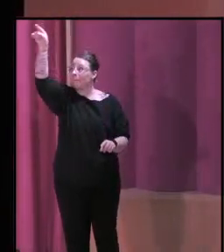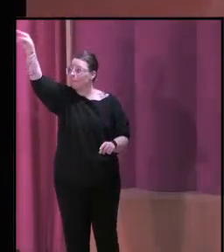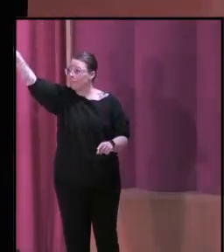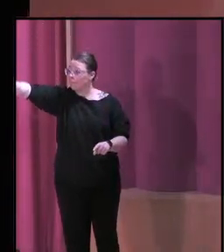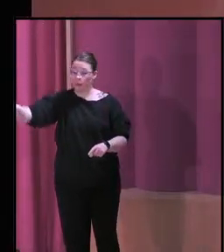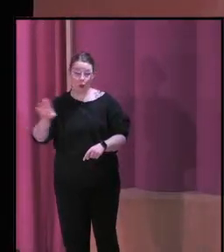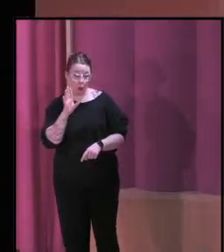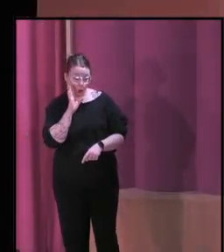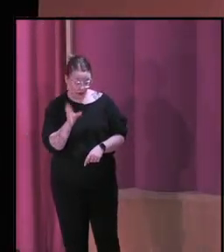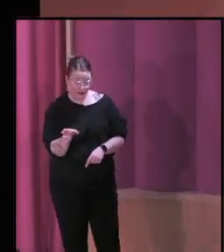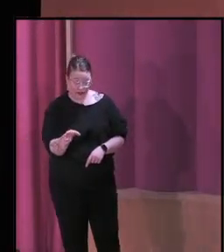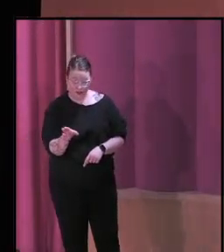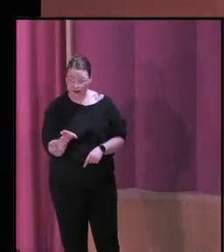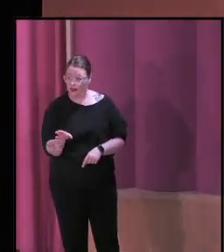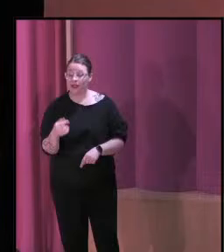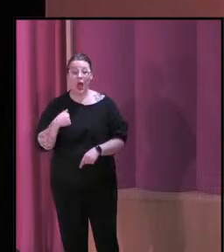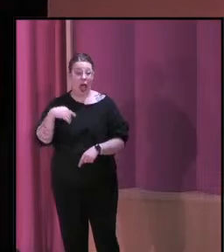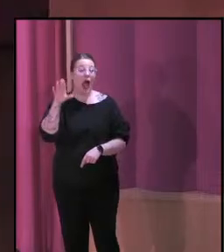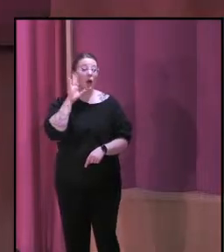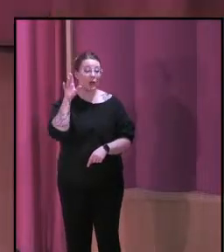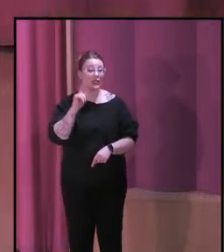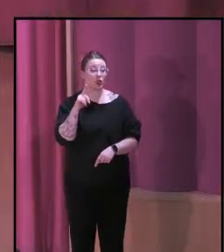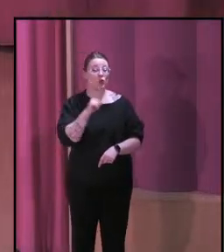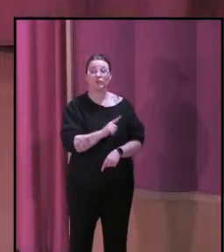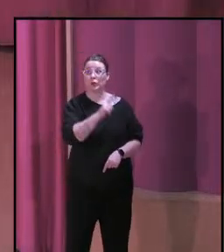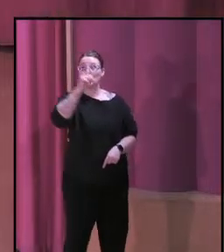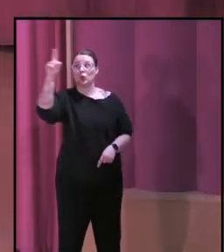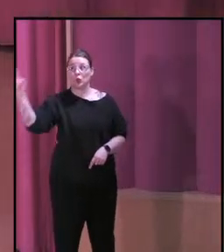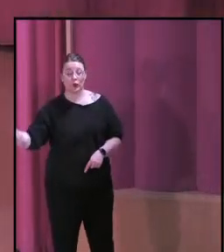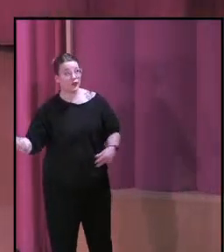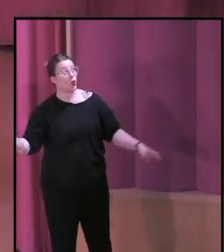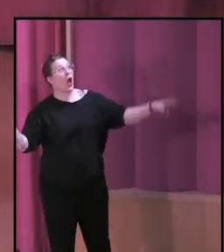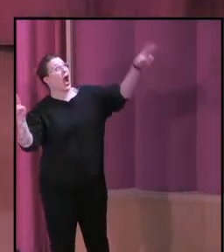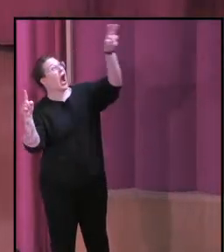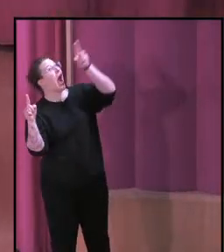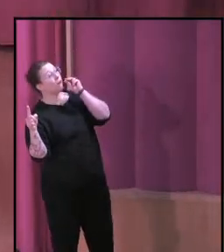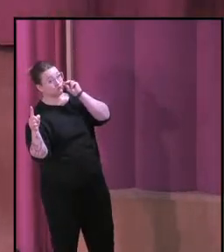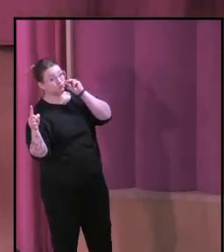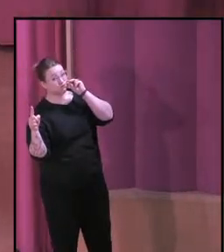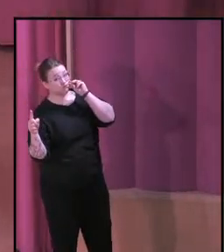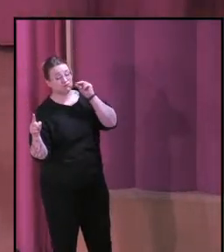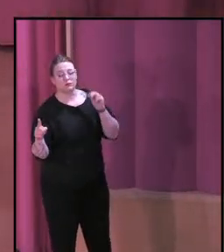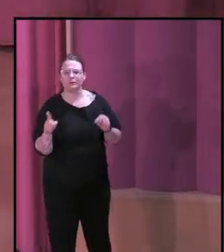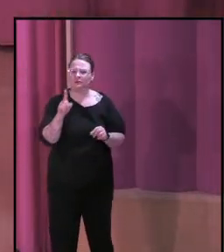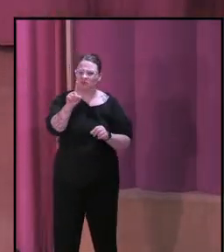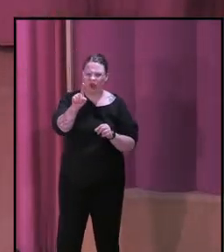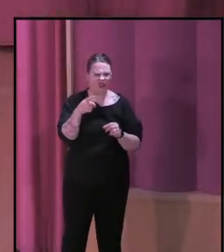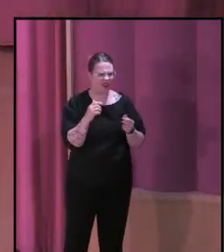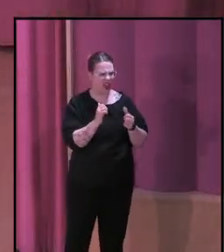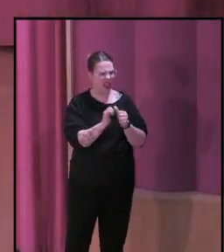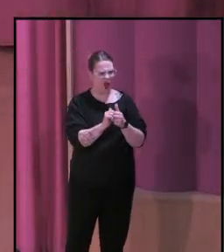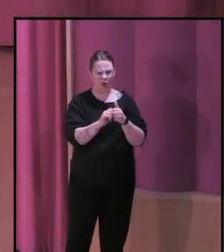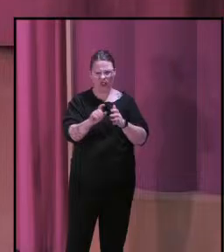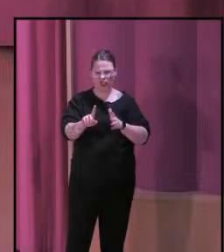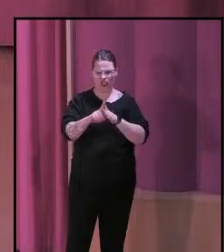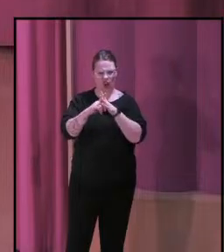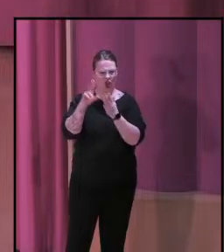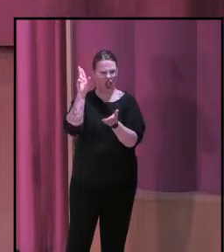few feet away in order to catch it in my mouth. Something still has to trigger the trap though, and that's